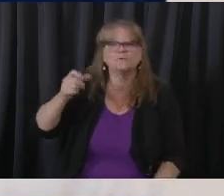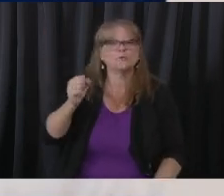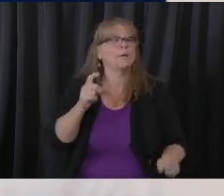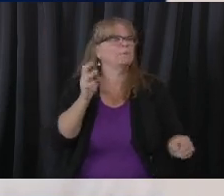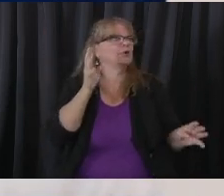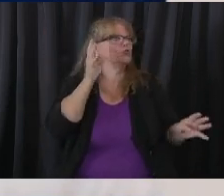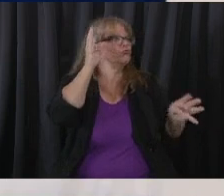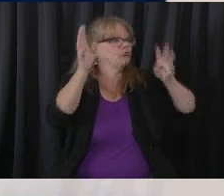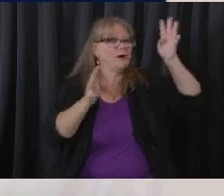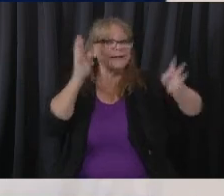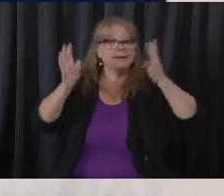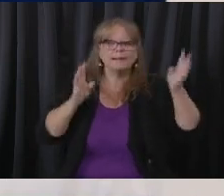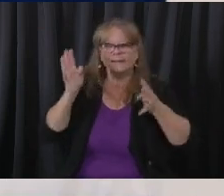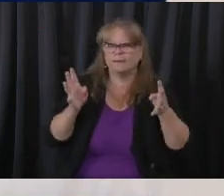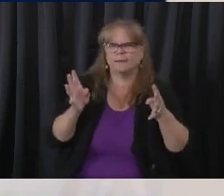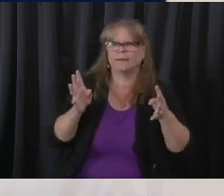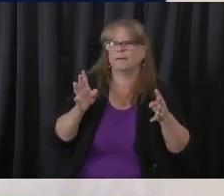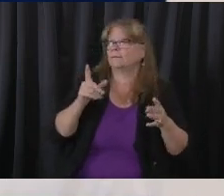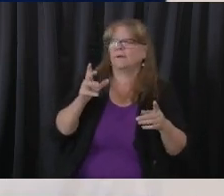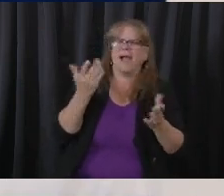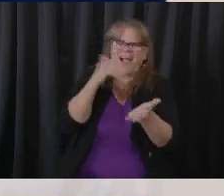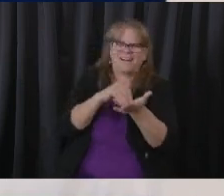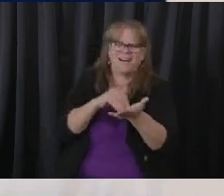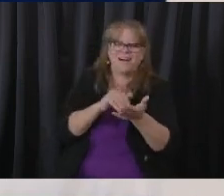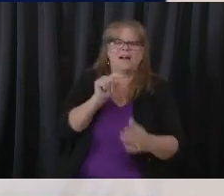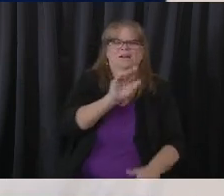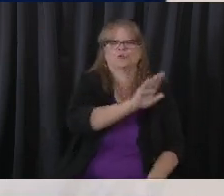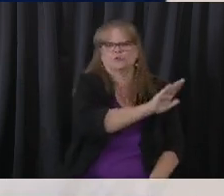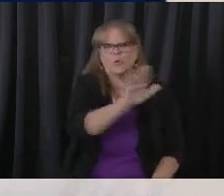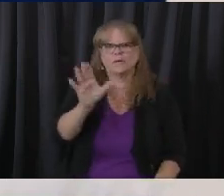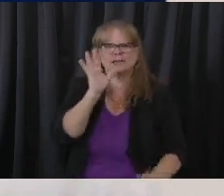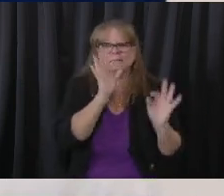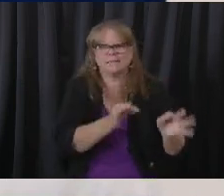please don't take a risk for all of us. Meaning doing something that would be